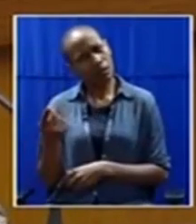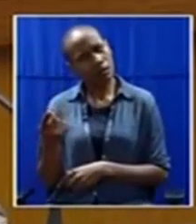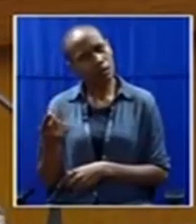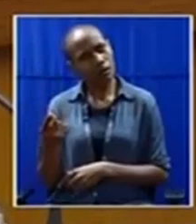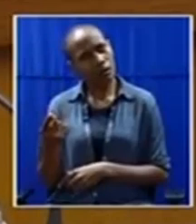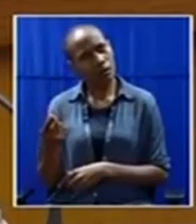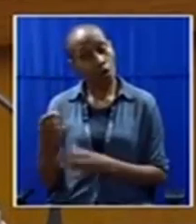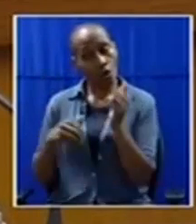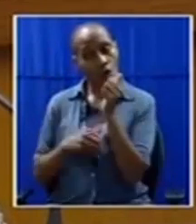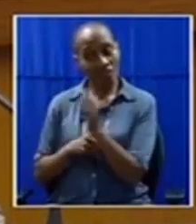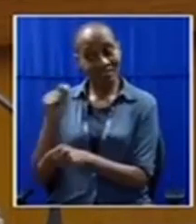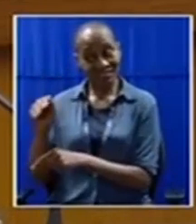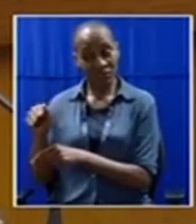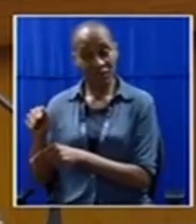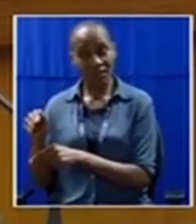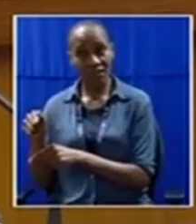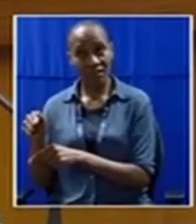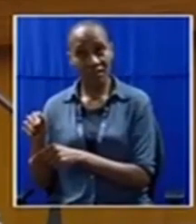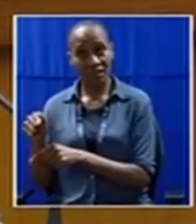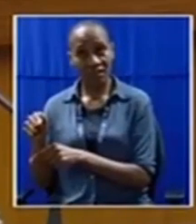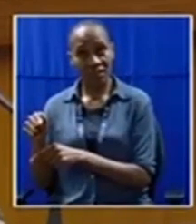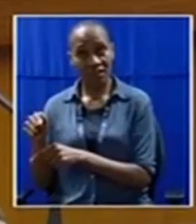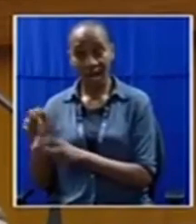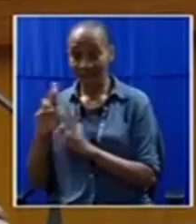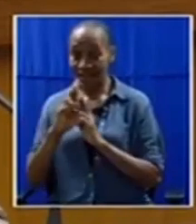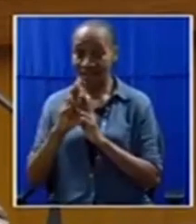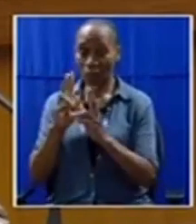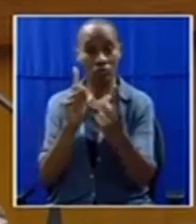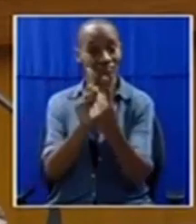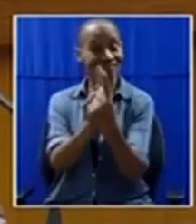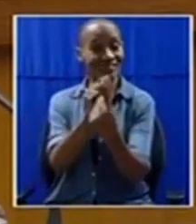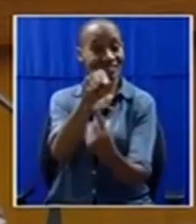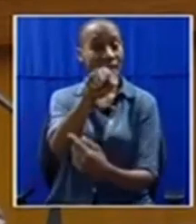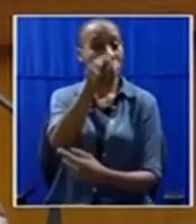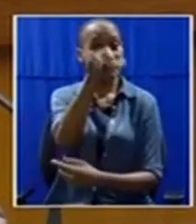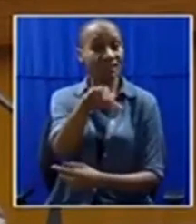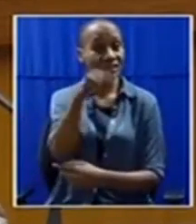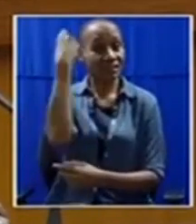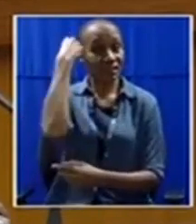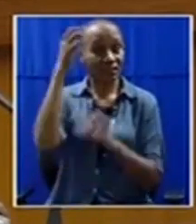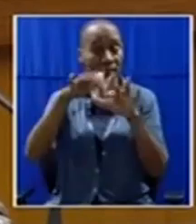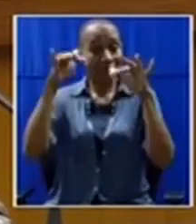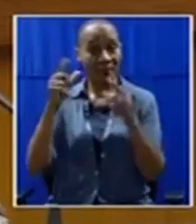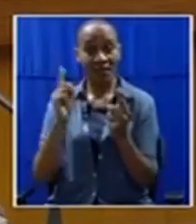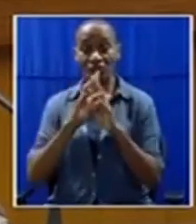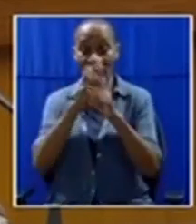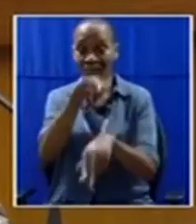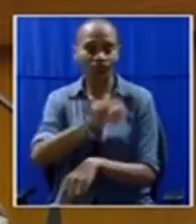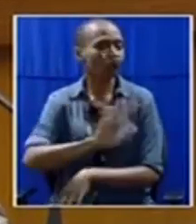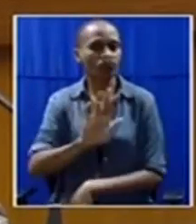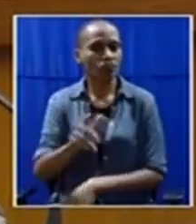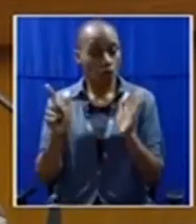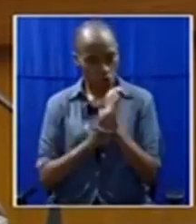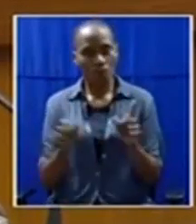it should not report to the Secretary to Parliament, and the law says that. We know